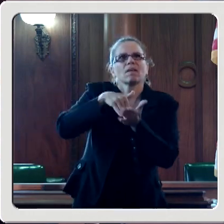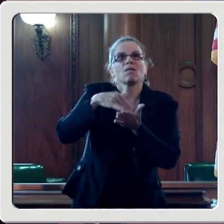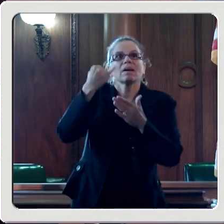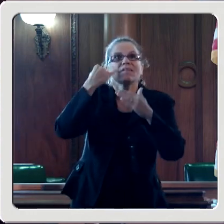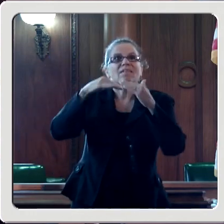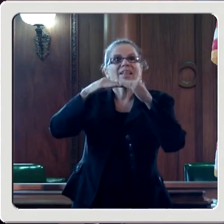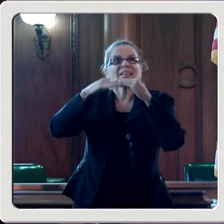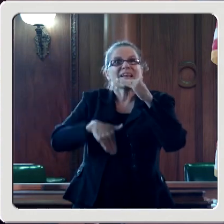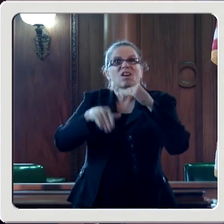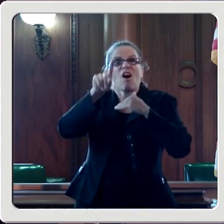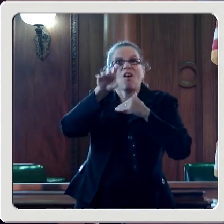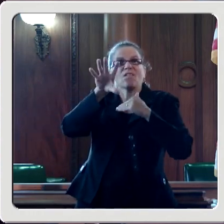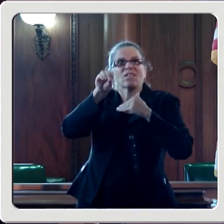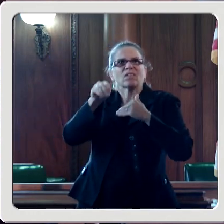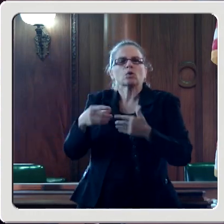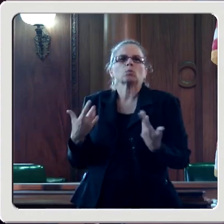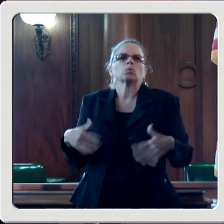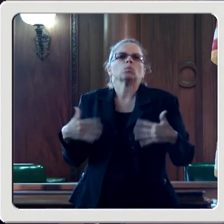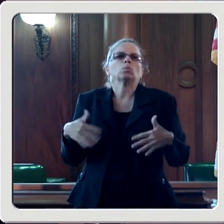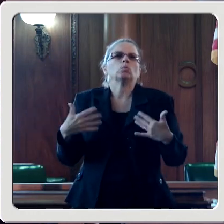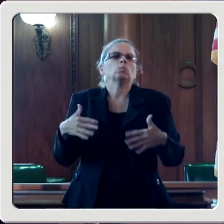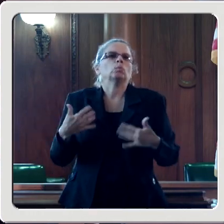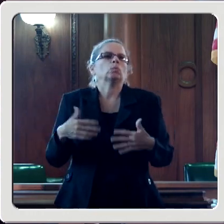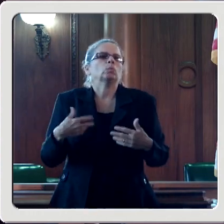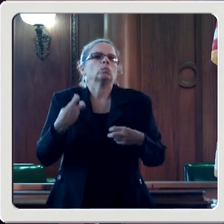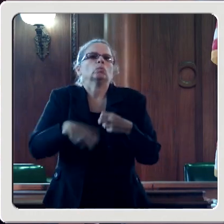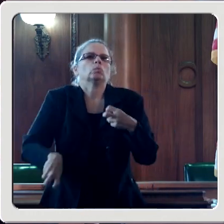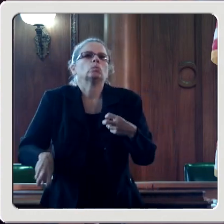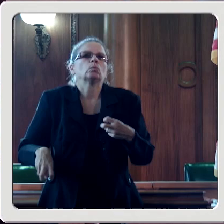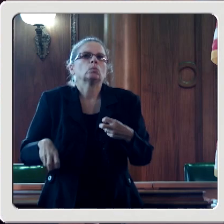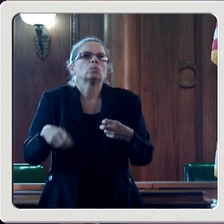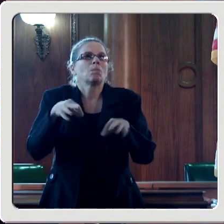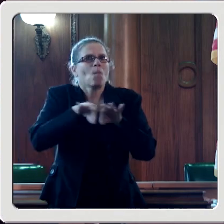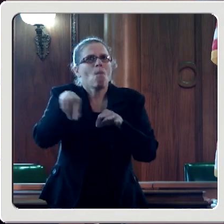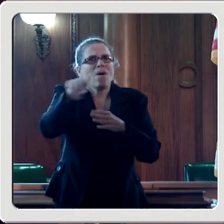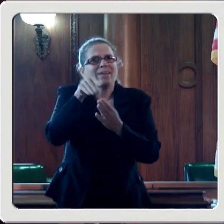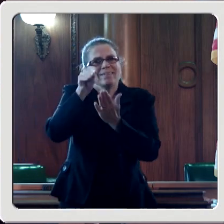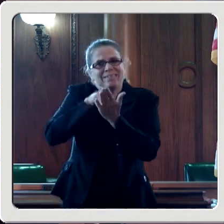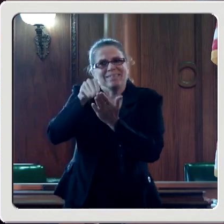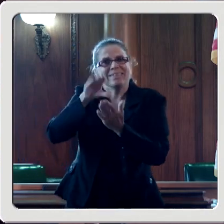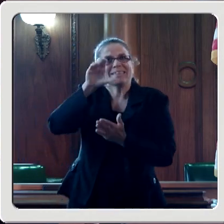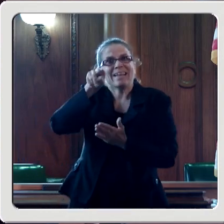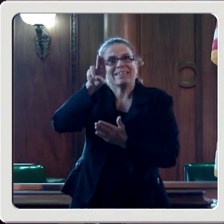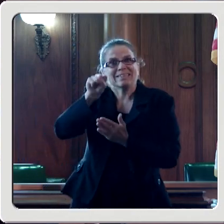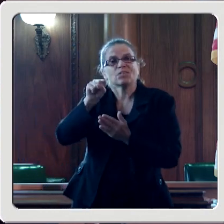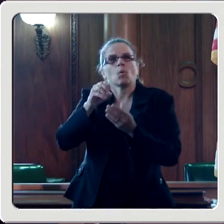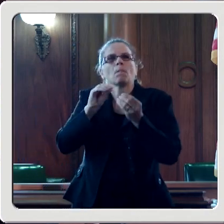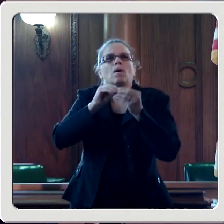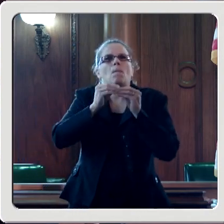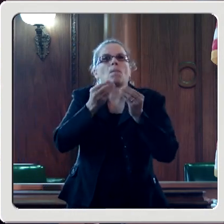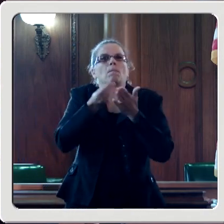think. So I need you to fill out that basic information. So